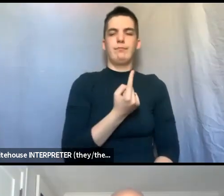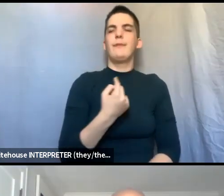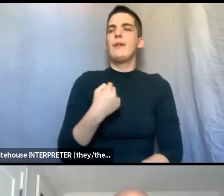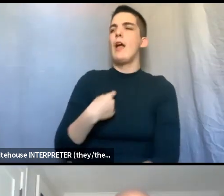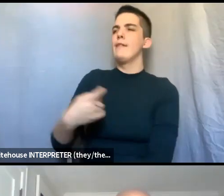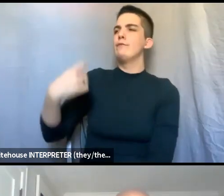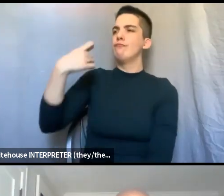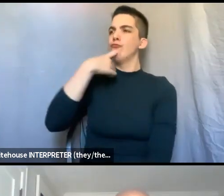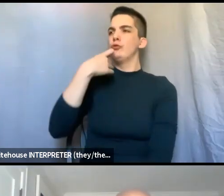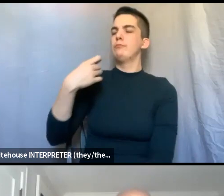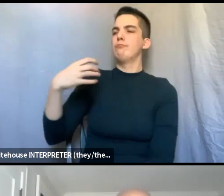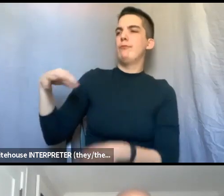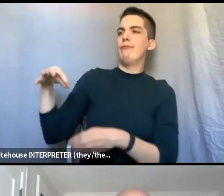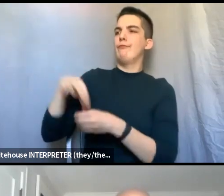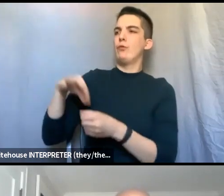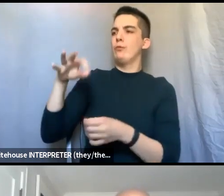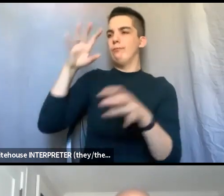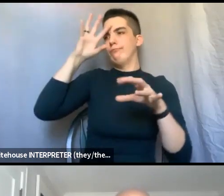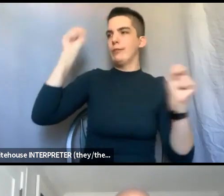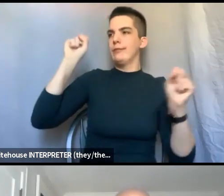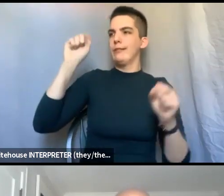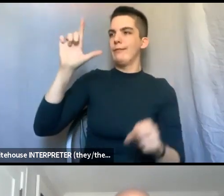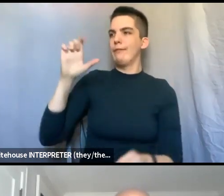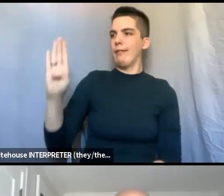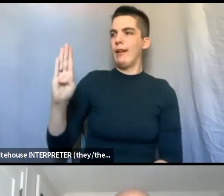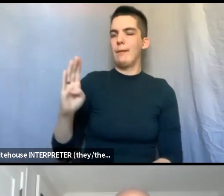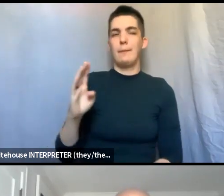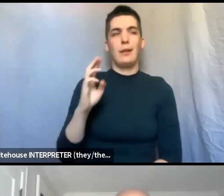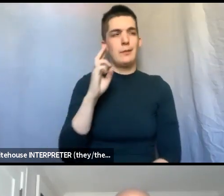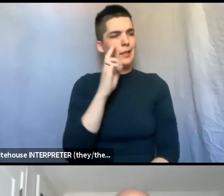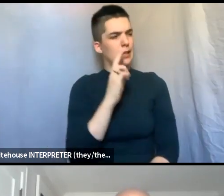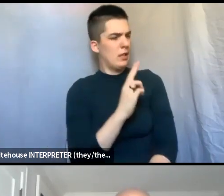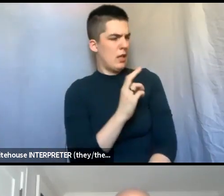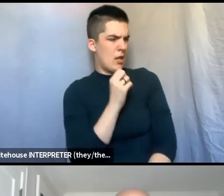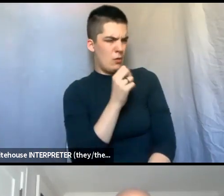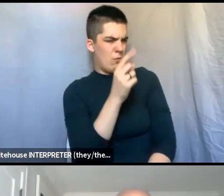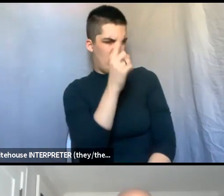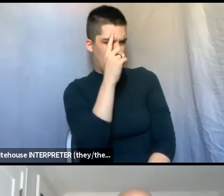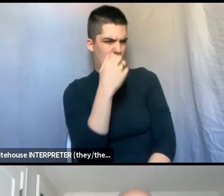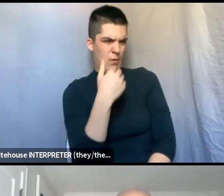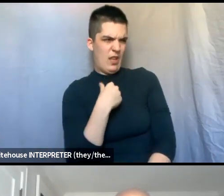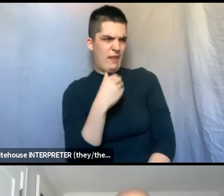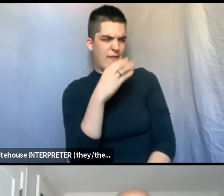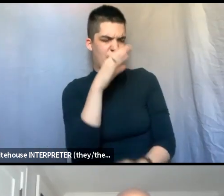lab. And I said, I don't think we have a president of the